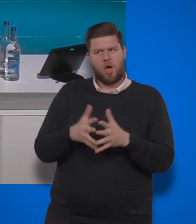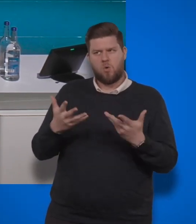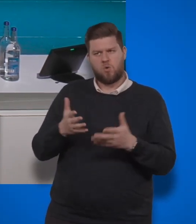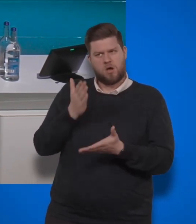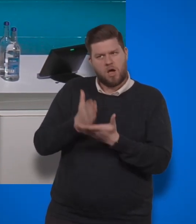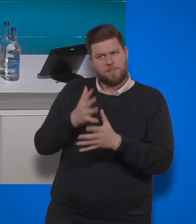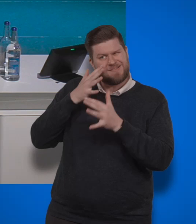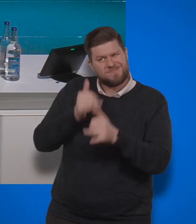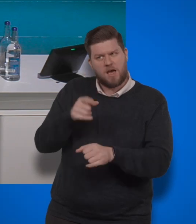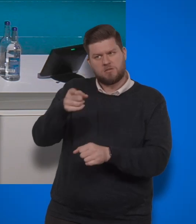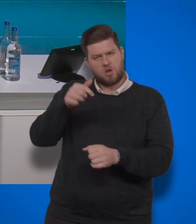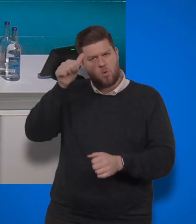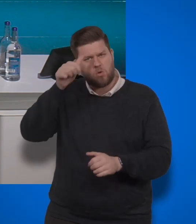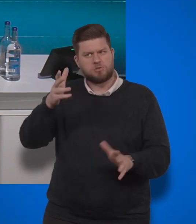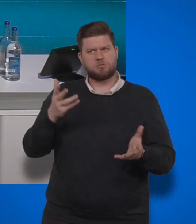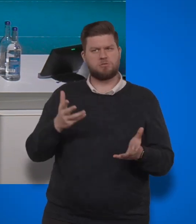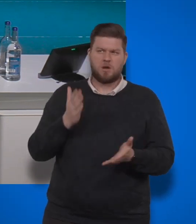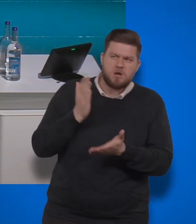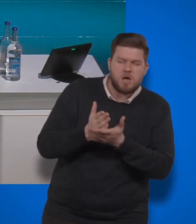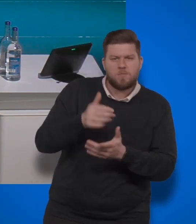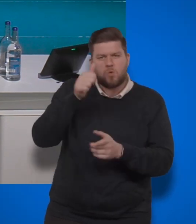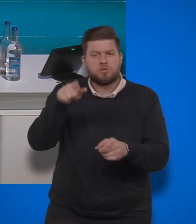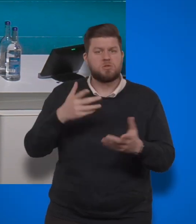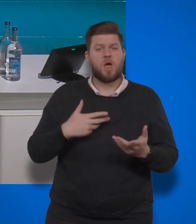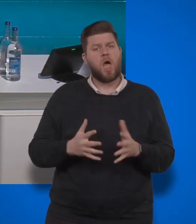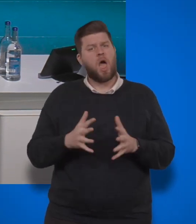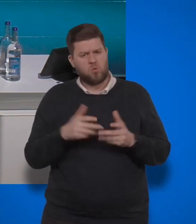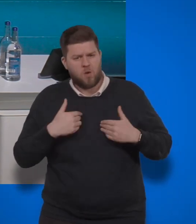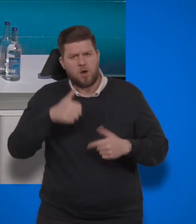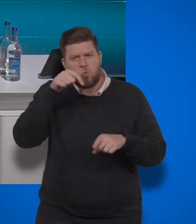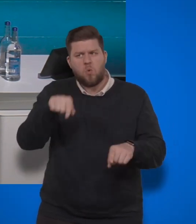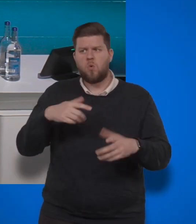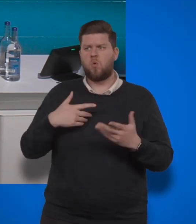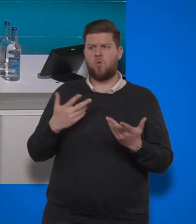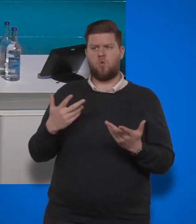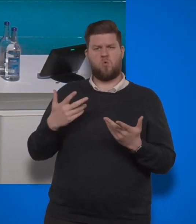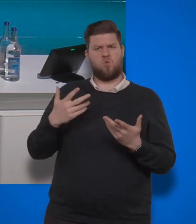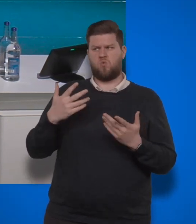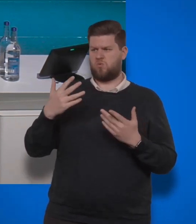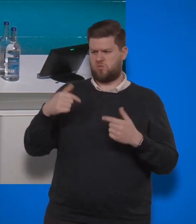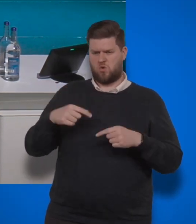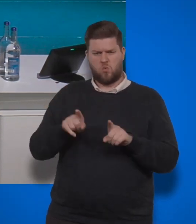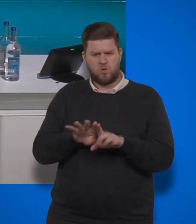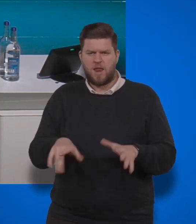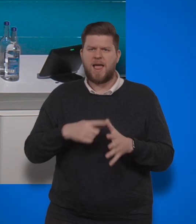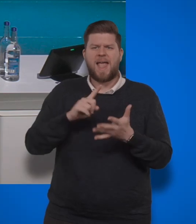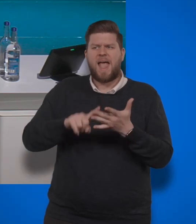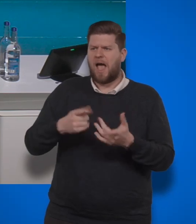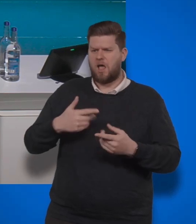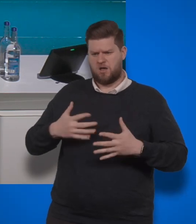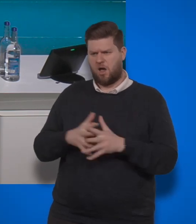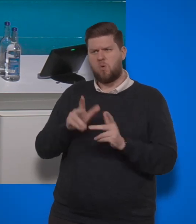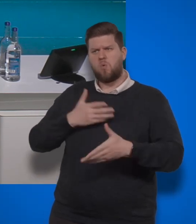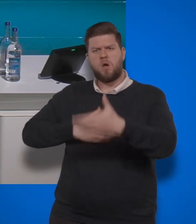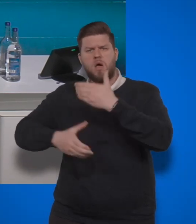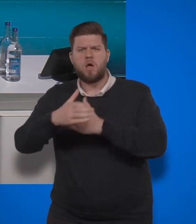consciousness. It's what they call the problem of other minds. How do I know what it feels like to be an AI system? How can I possibly